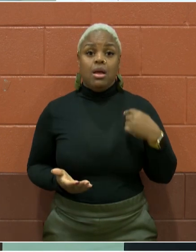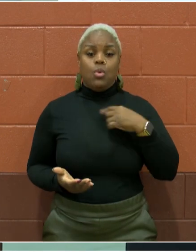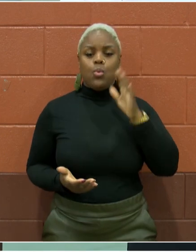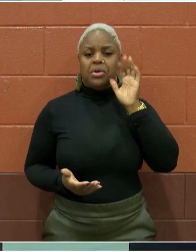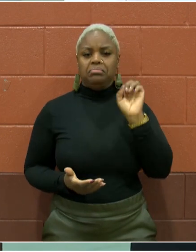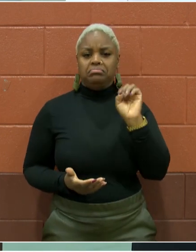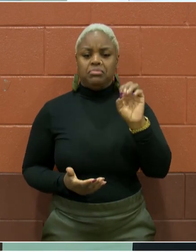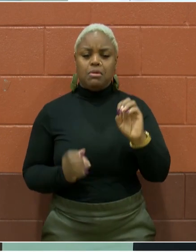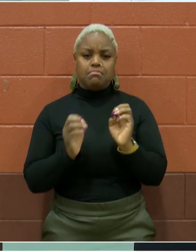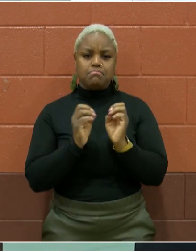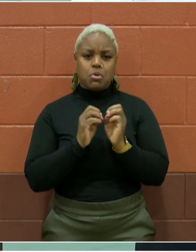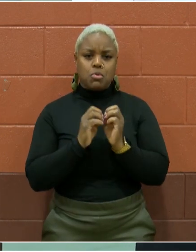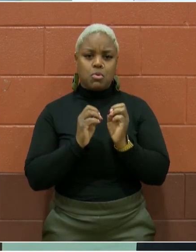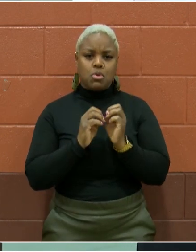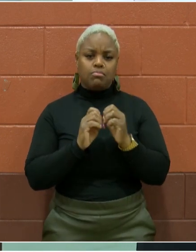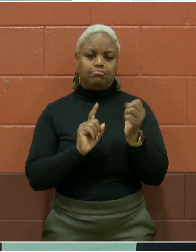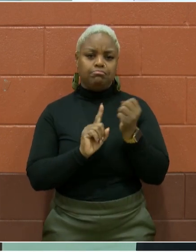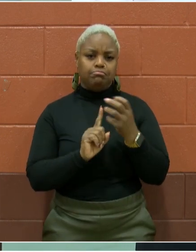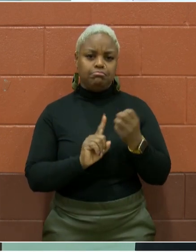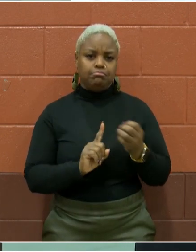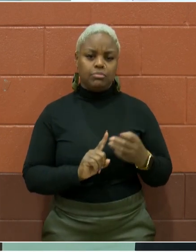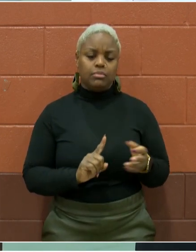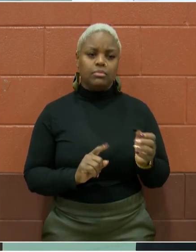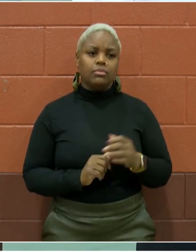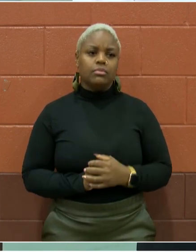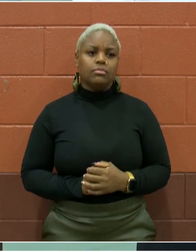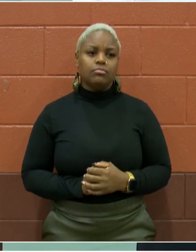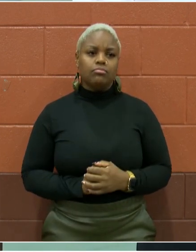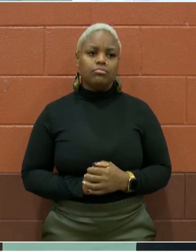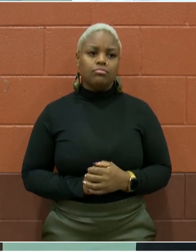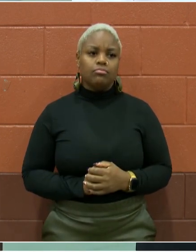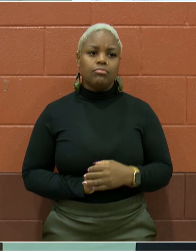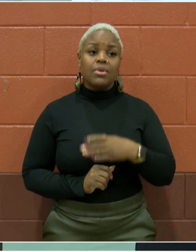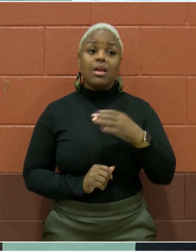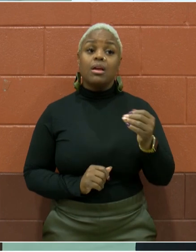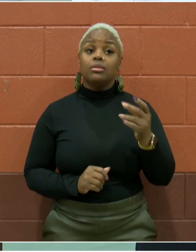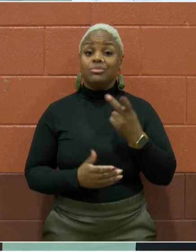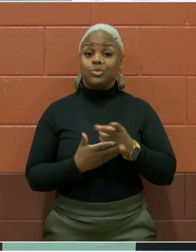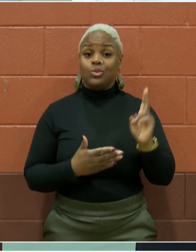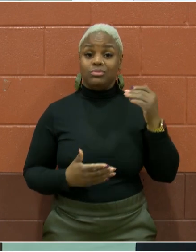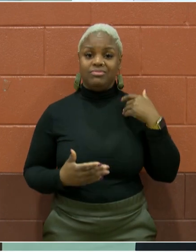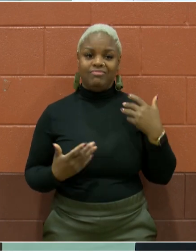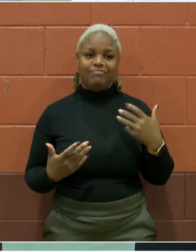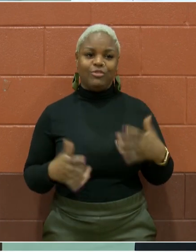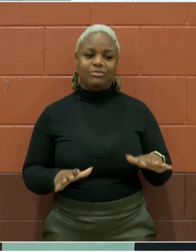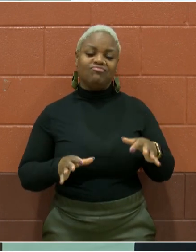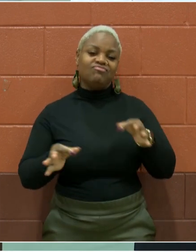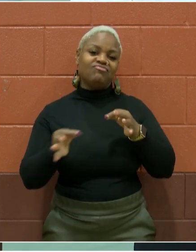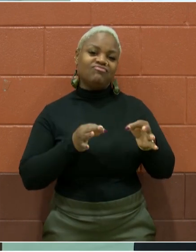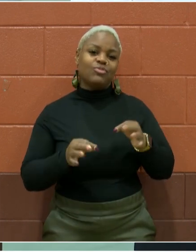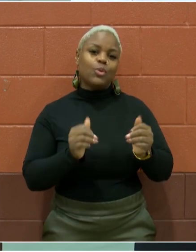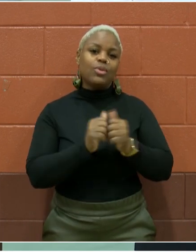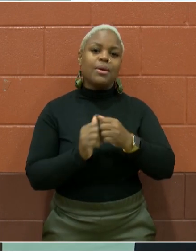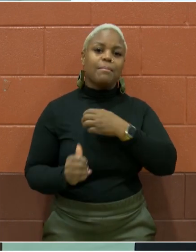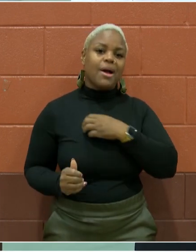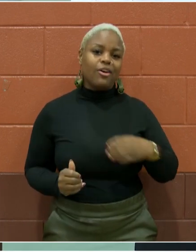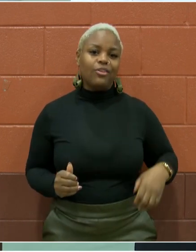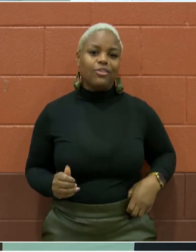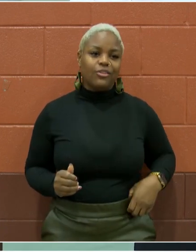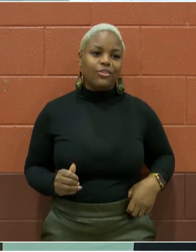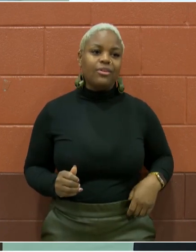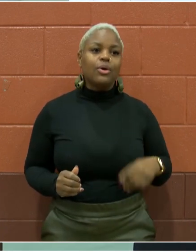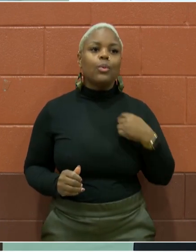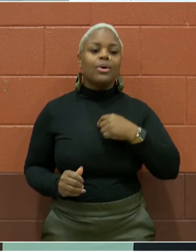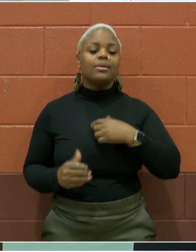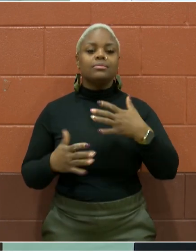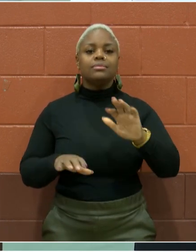Research Forum is important, but you also heard us 2 weeks ago stand with Mayor Bowser and announce the establishment of a